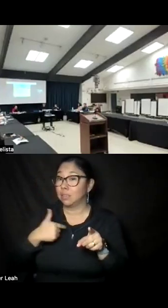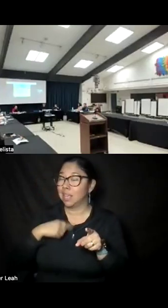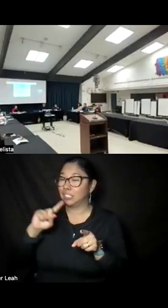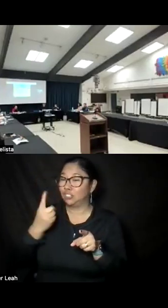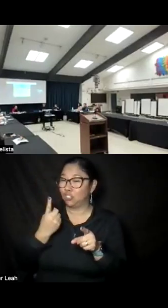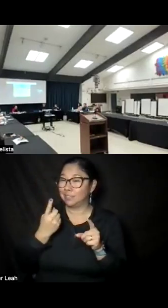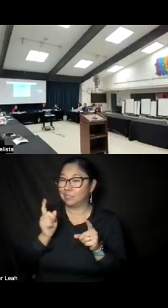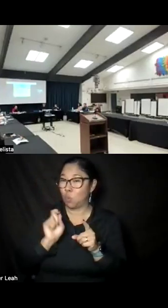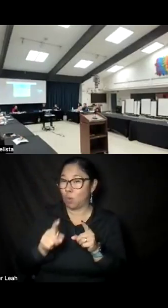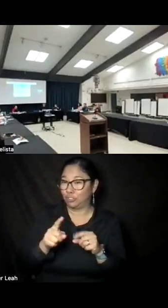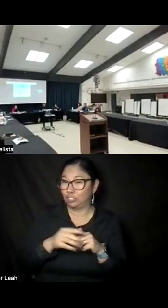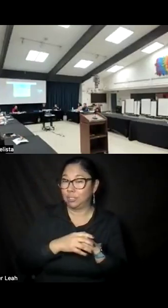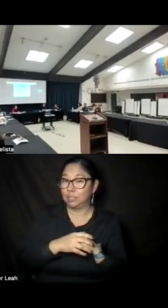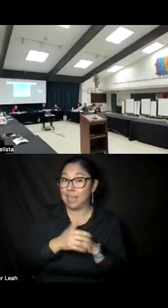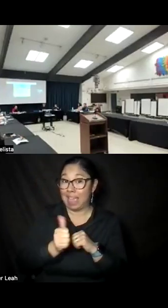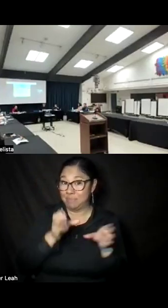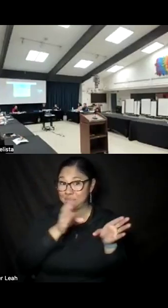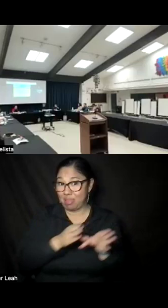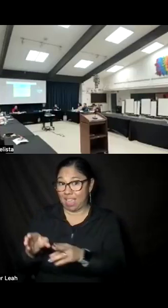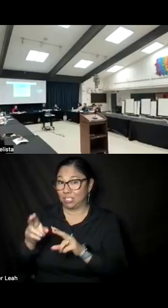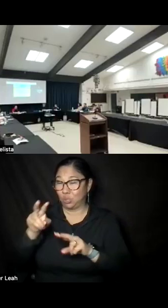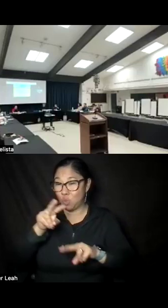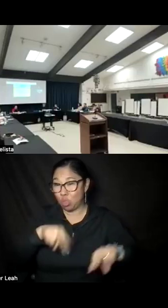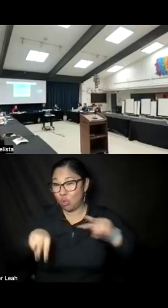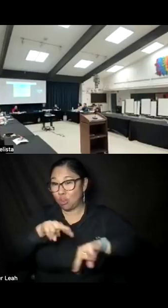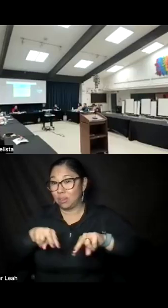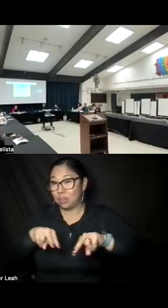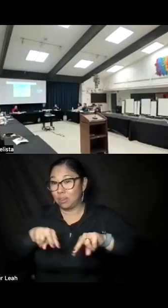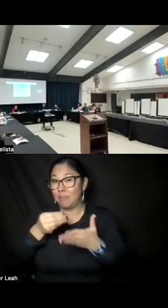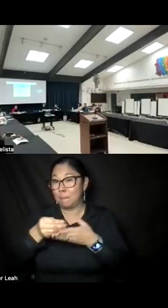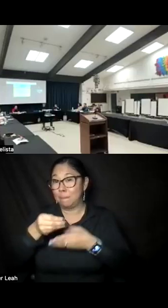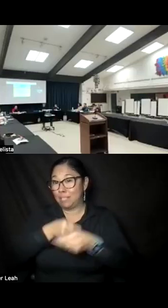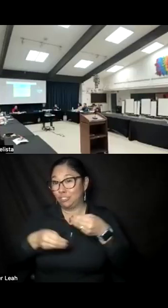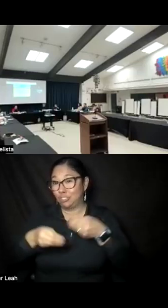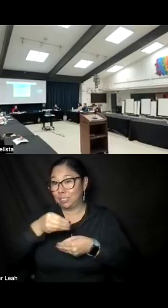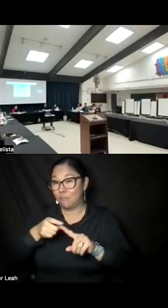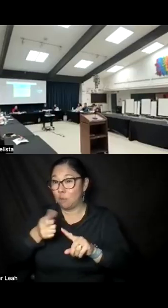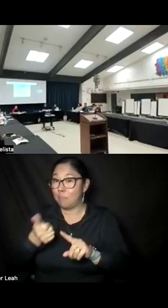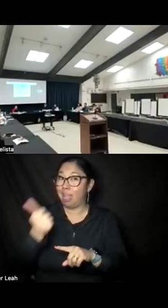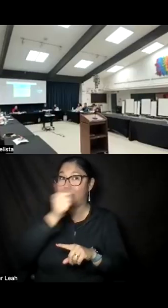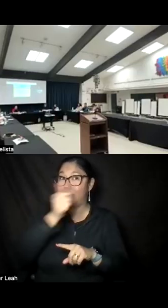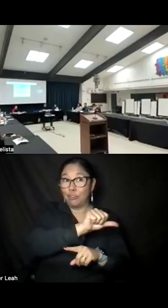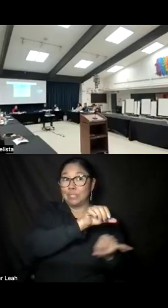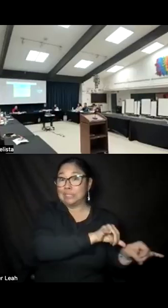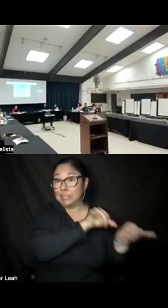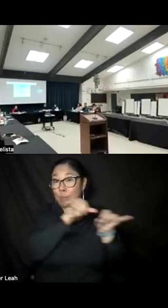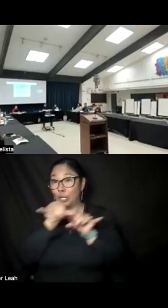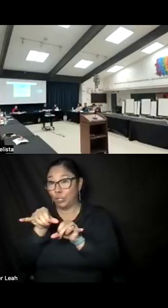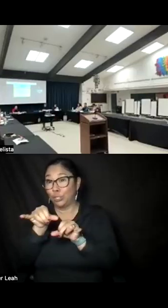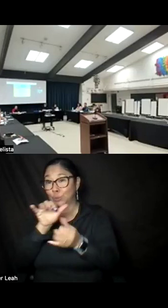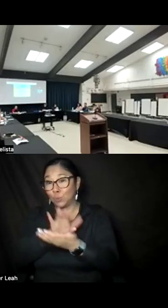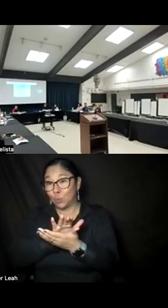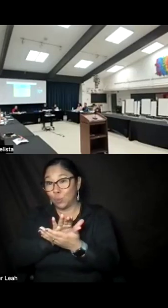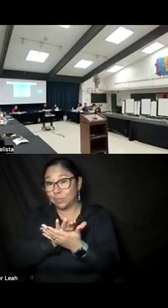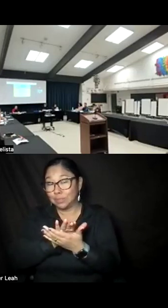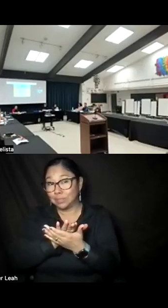Just I guess a question, any plans to look at budgets from other maybe similar schools who are